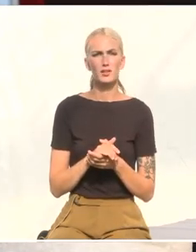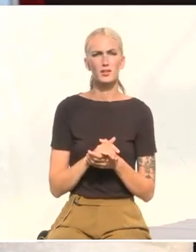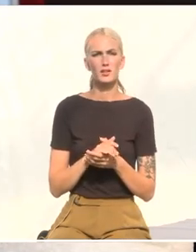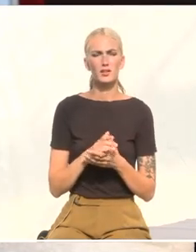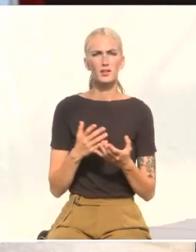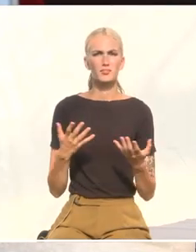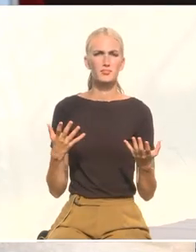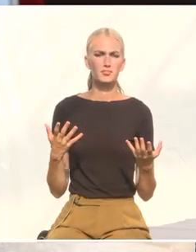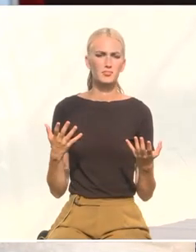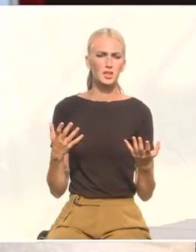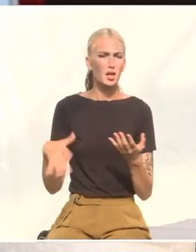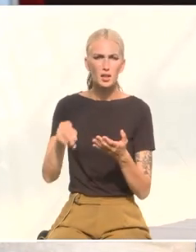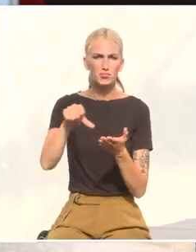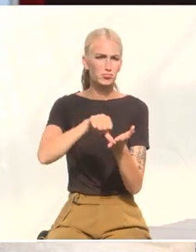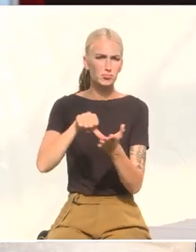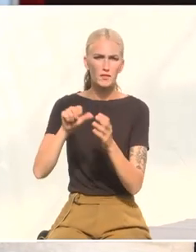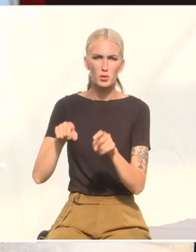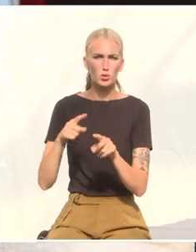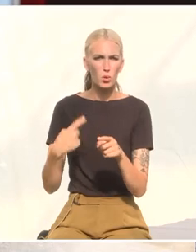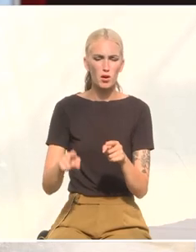violated like that. I can't get my head around that.